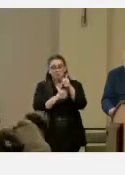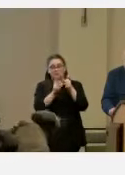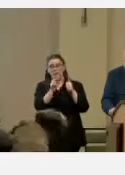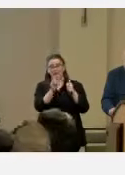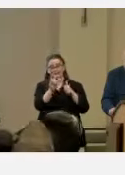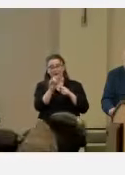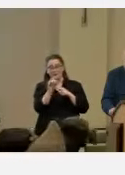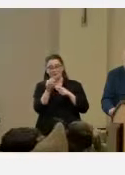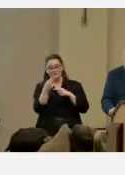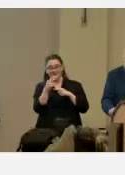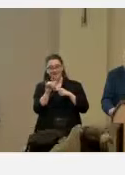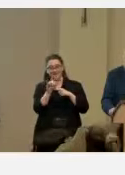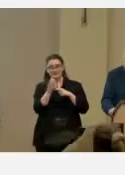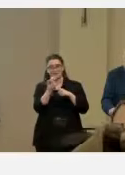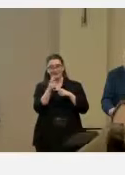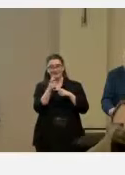of hydroxychloroquine.